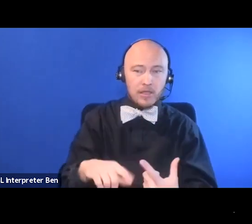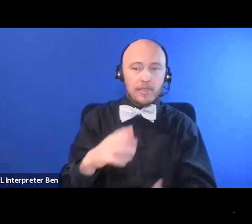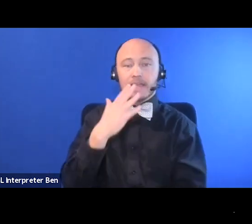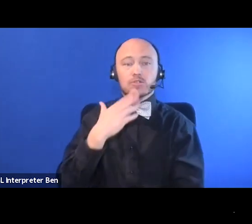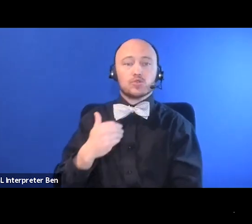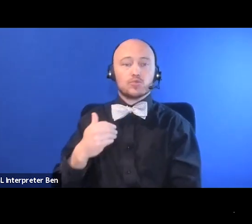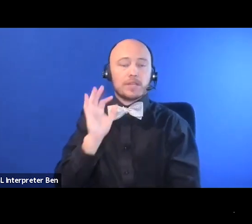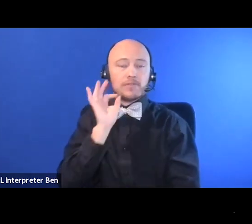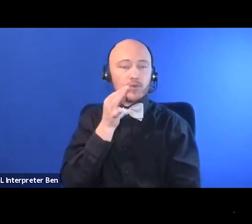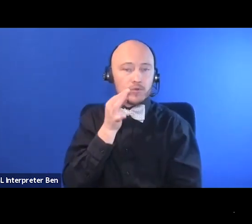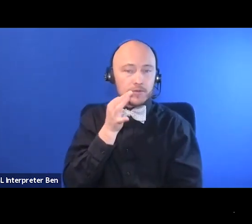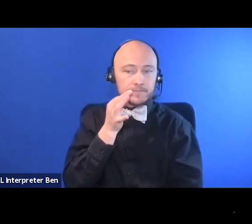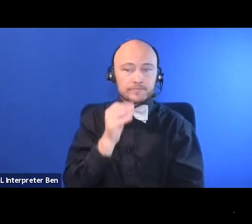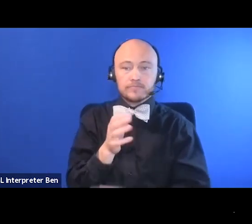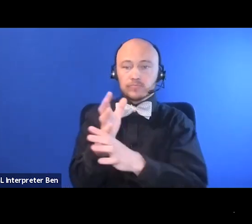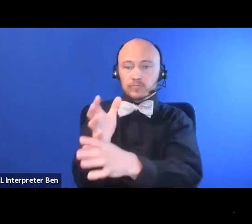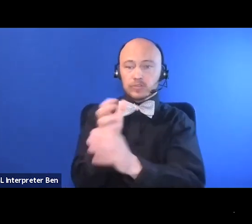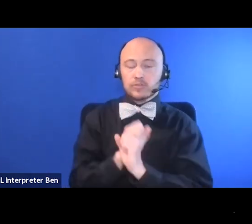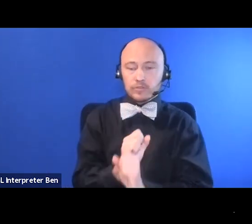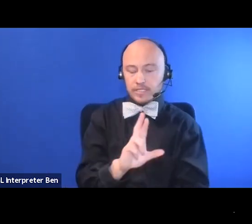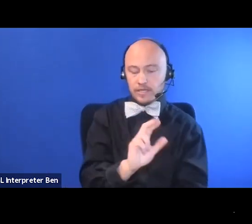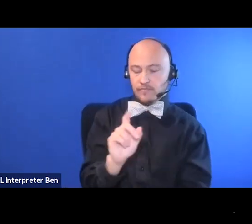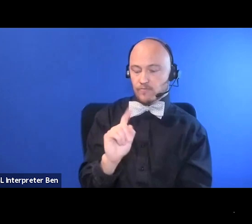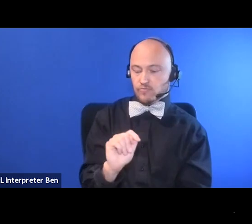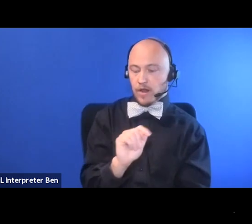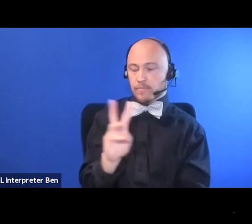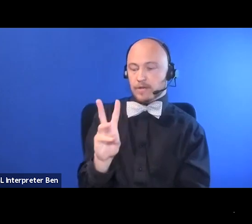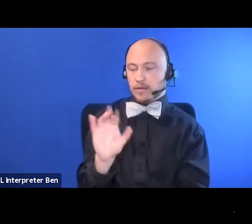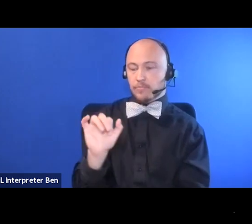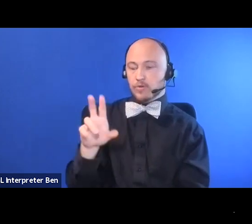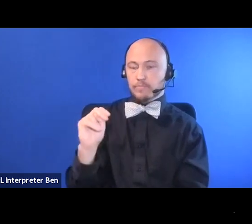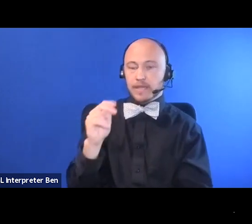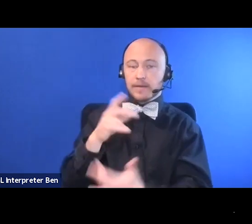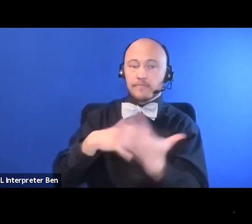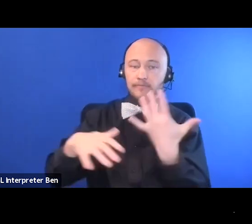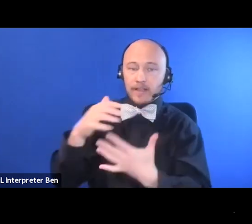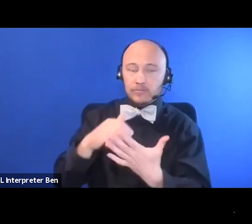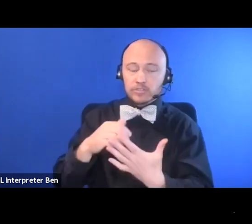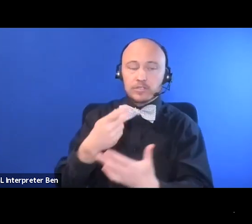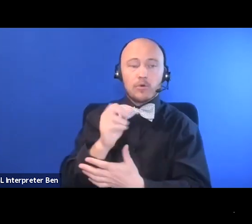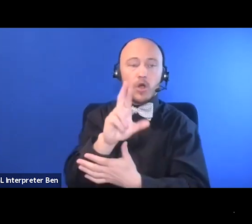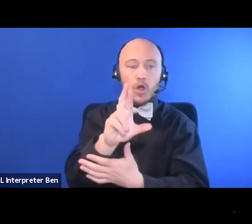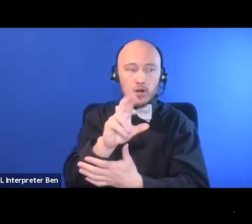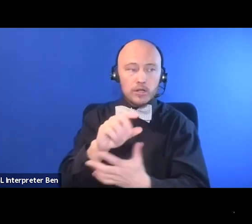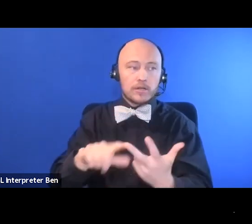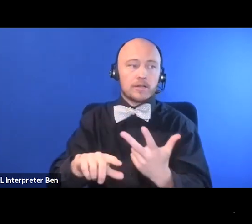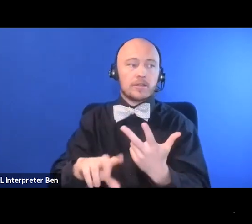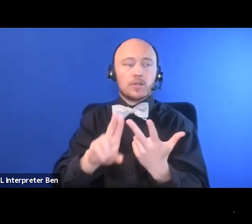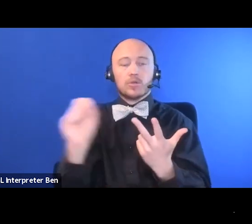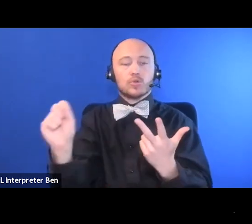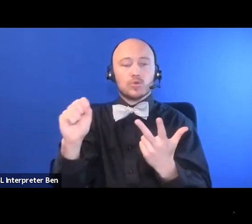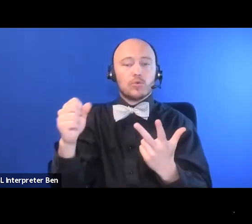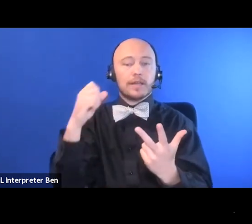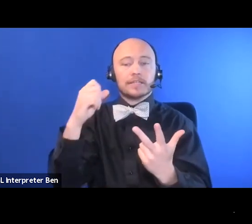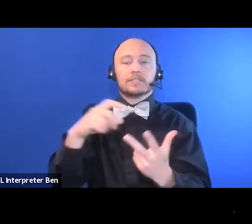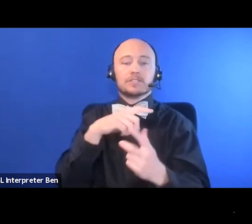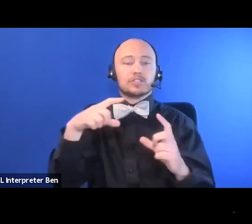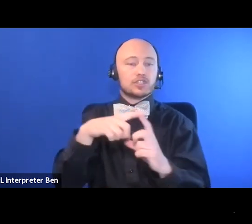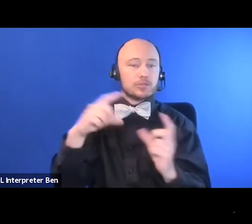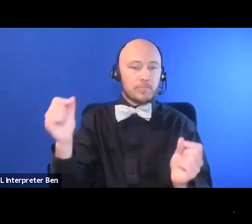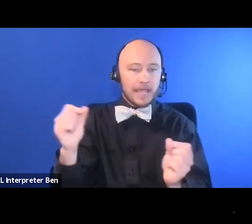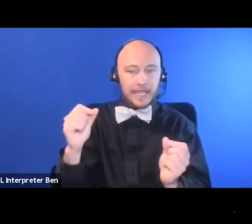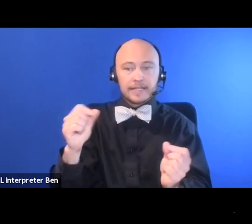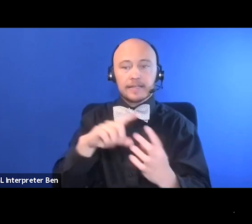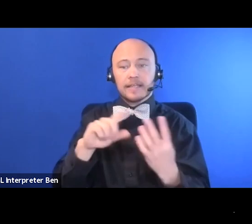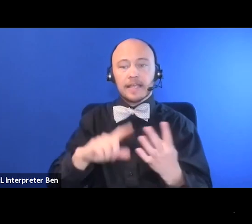Fruits. Recipient of a Robert W. Bingham Fellowship, Hodder Fellowship, U.S.-Japan Creative Artists Fellowship,